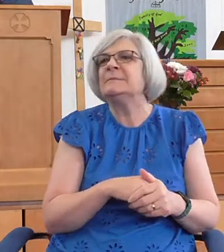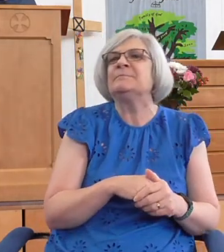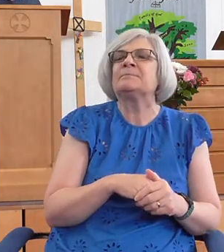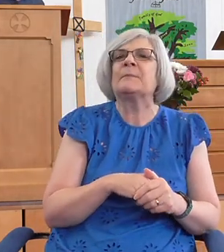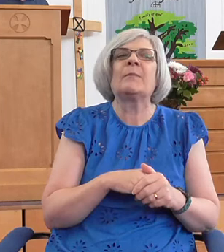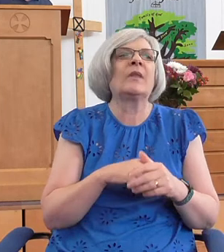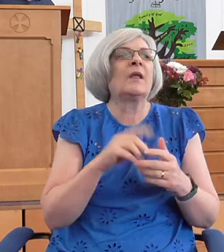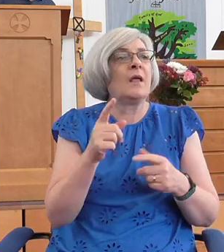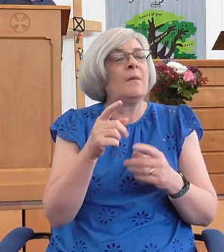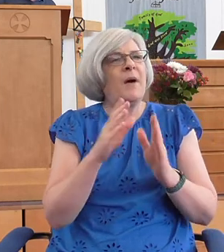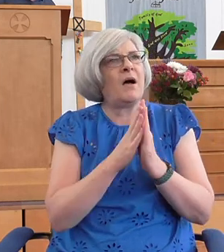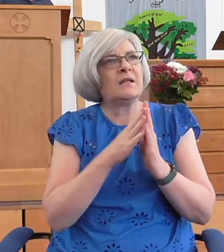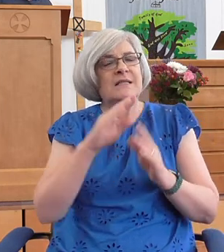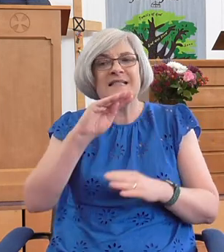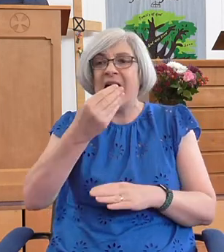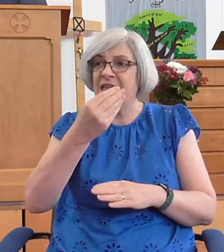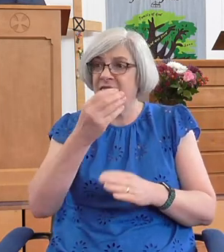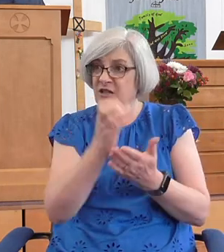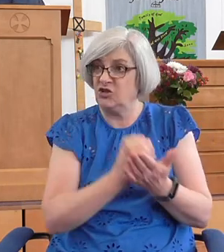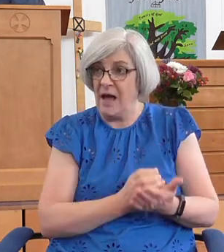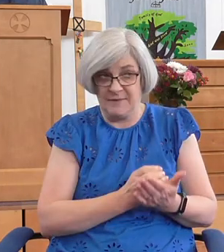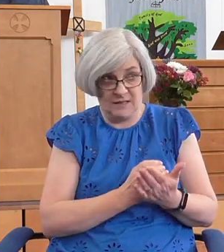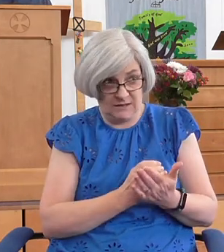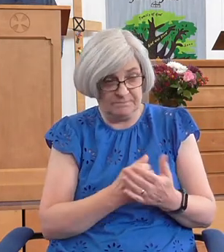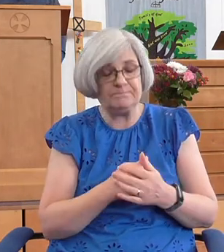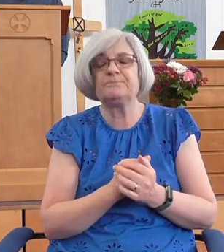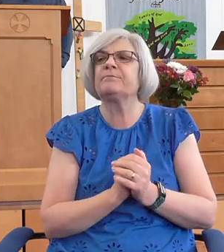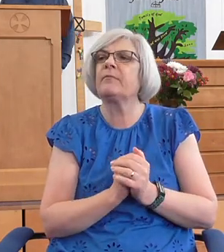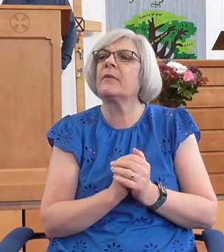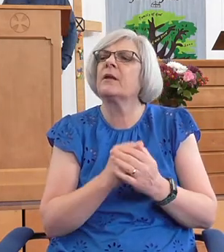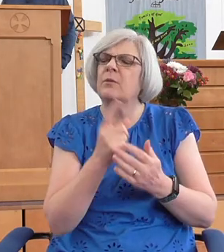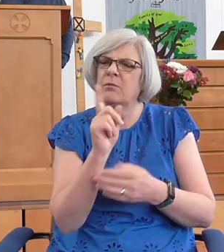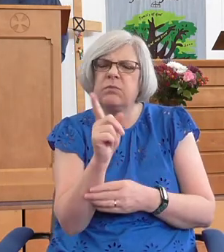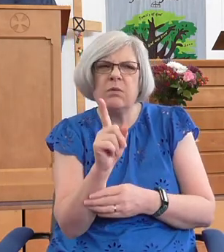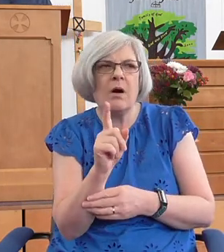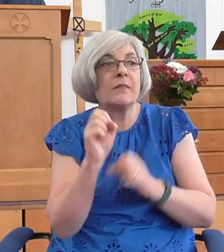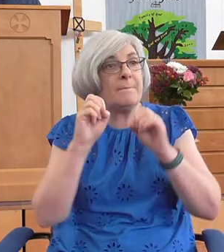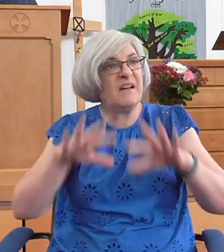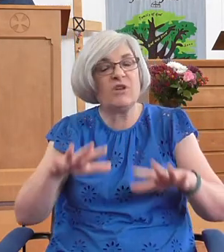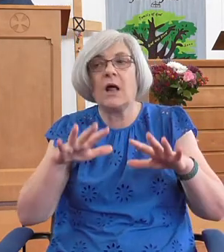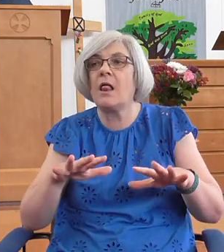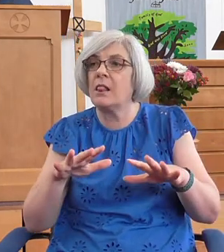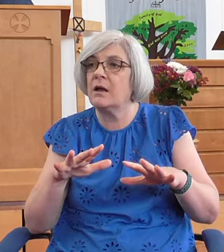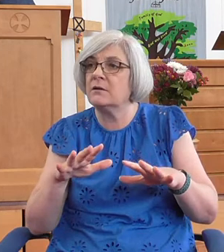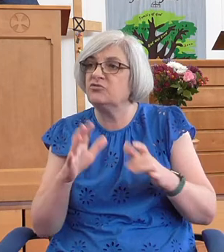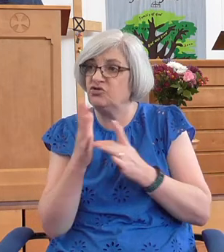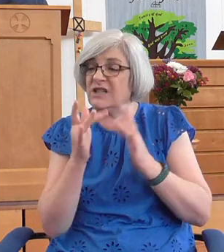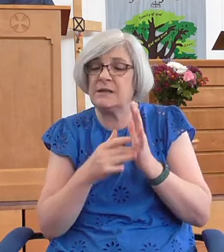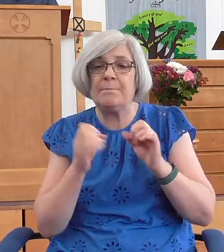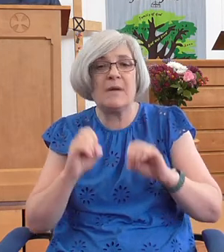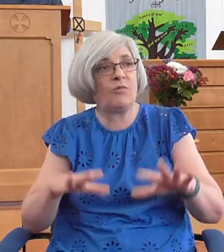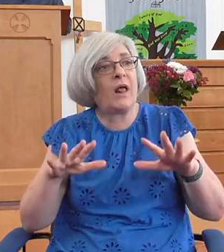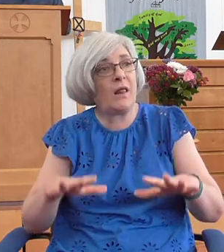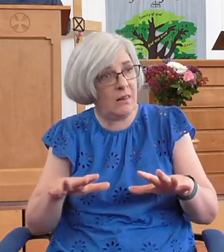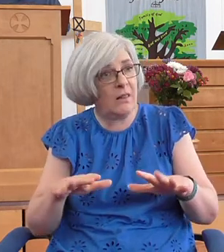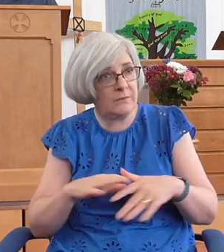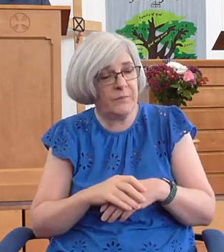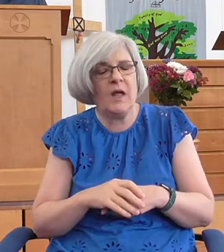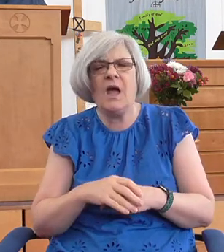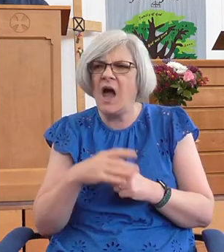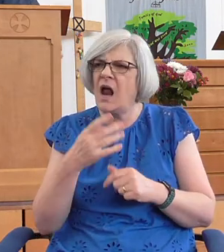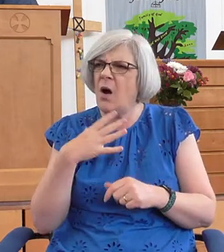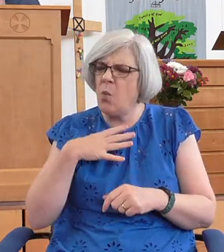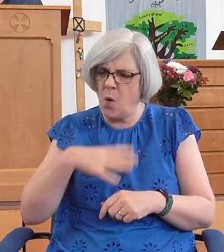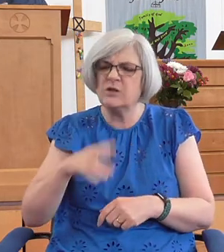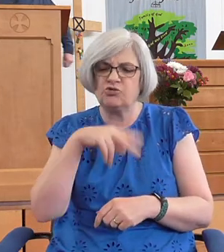The 9th chapter of Barclay's book, The Mind of Jesus, is devoted to the miracles of Jesus. And I want to read a brief extract from